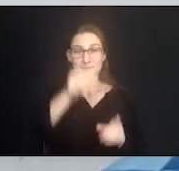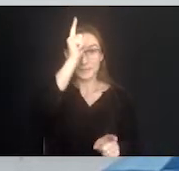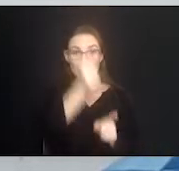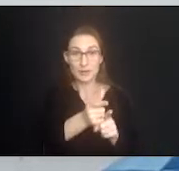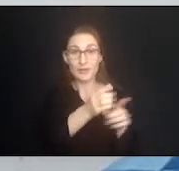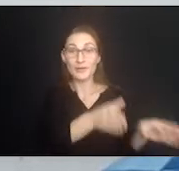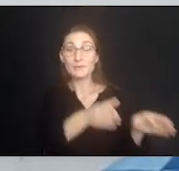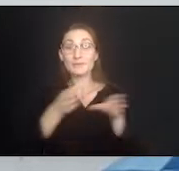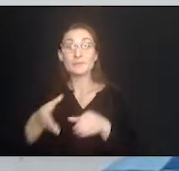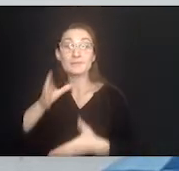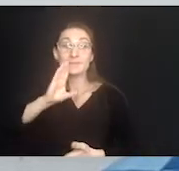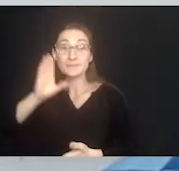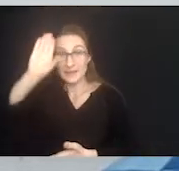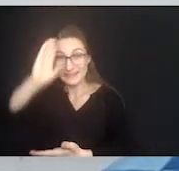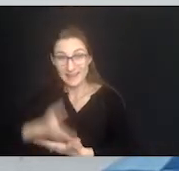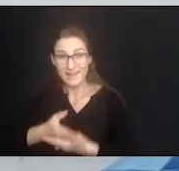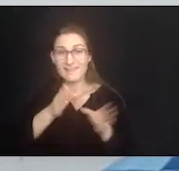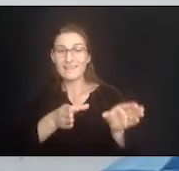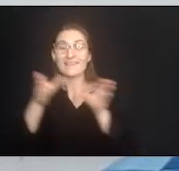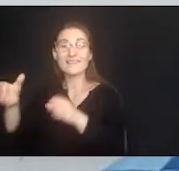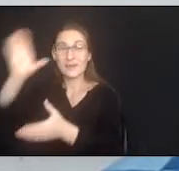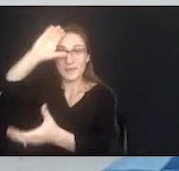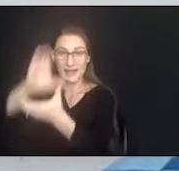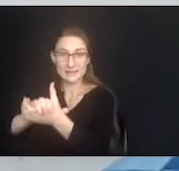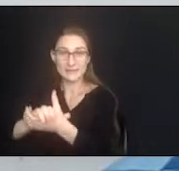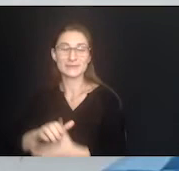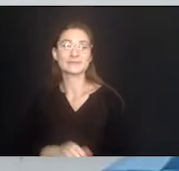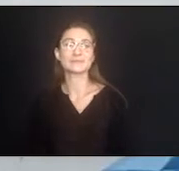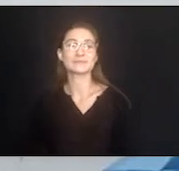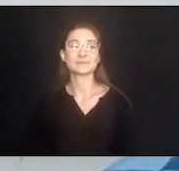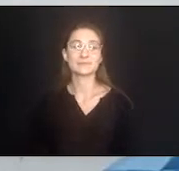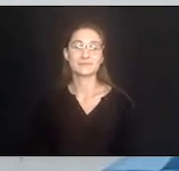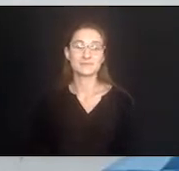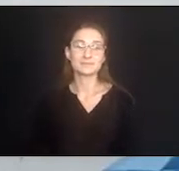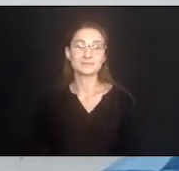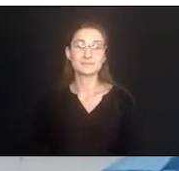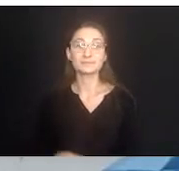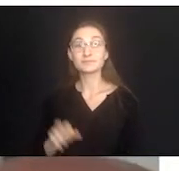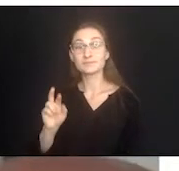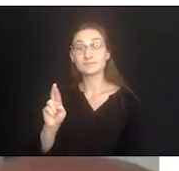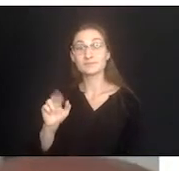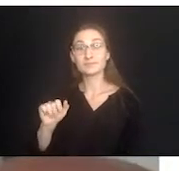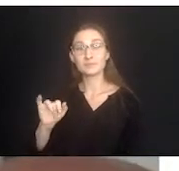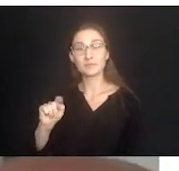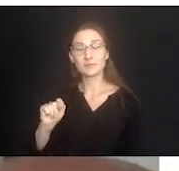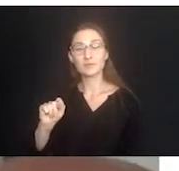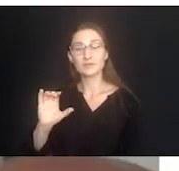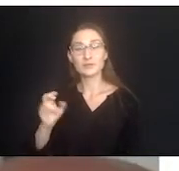of this presentation. Then it comes my brother, then my son, Tiki, and then my husband, Kirk.